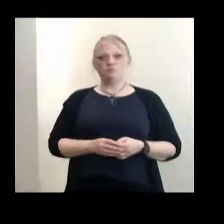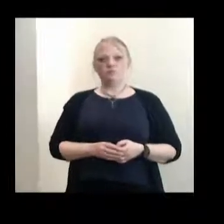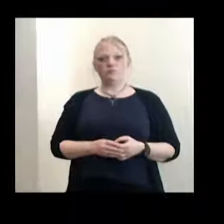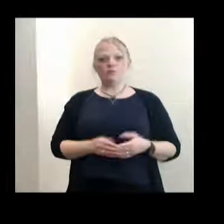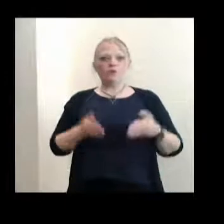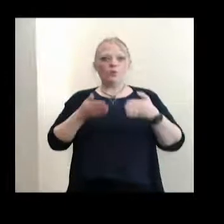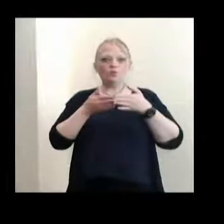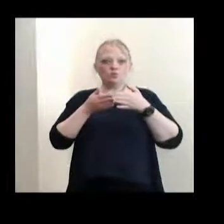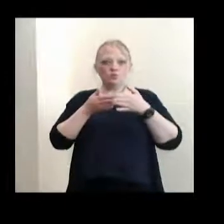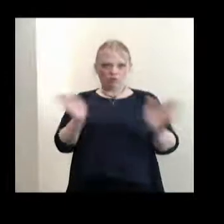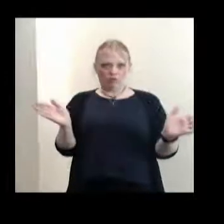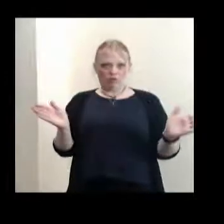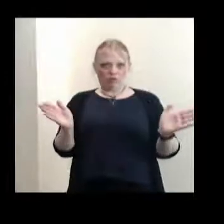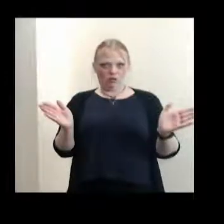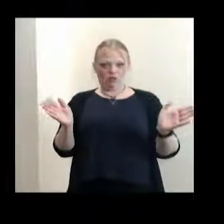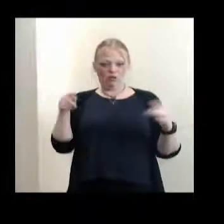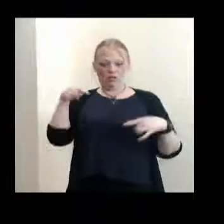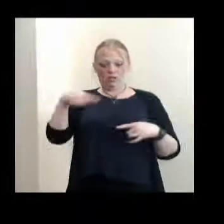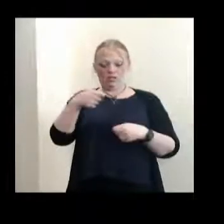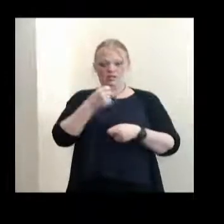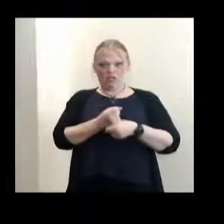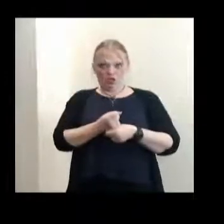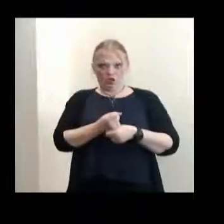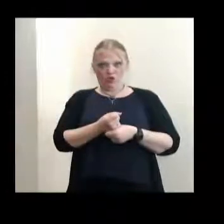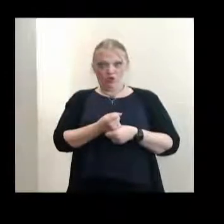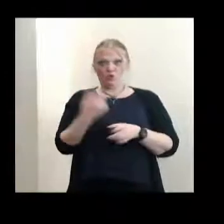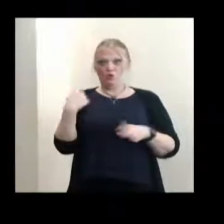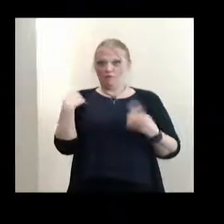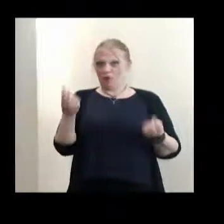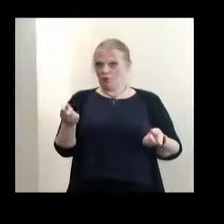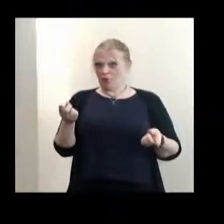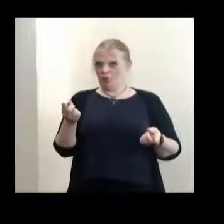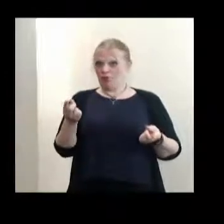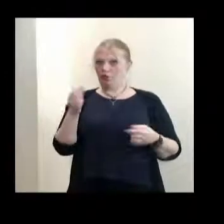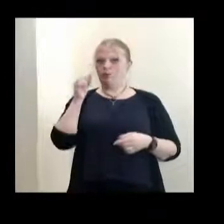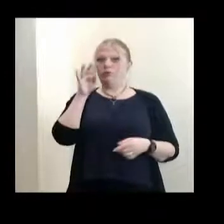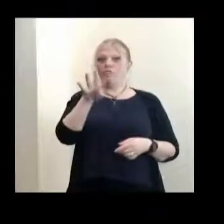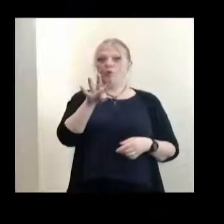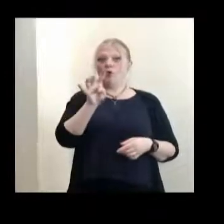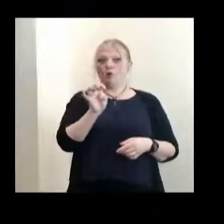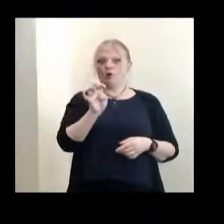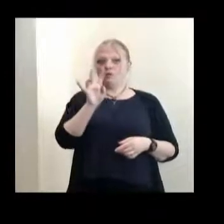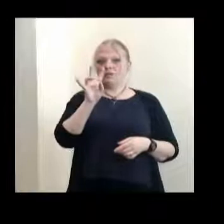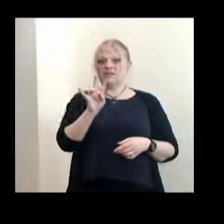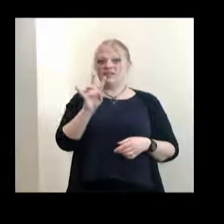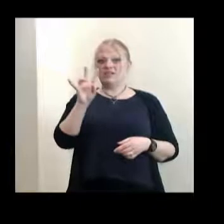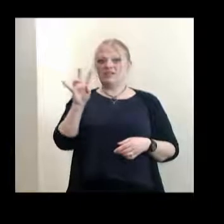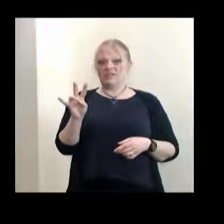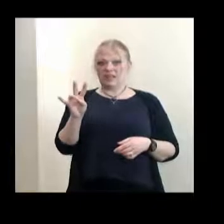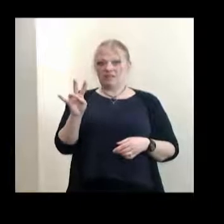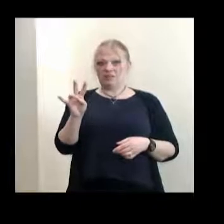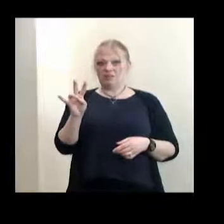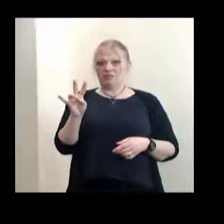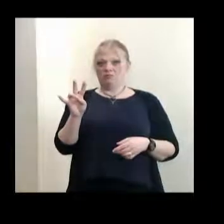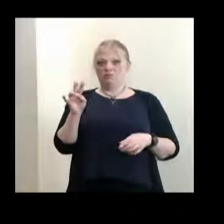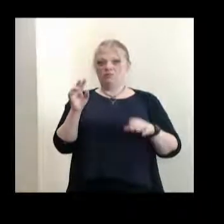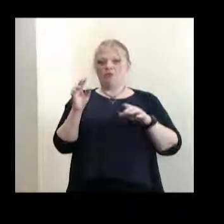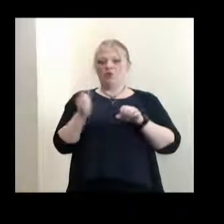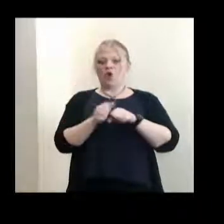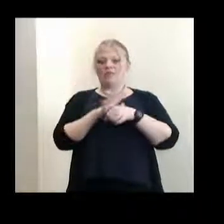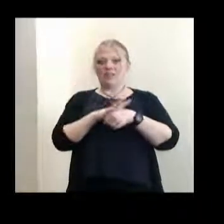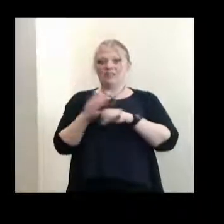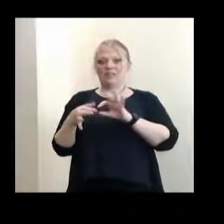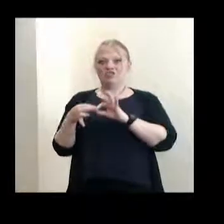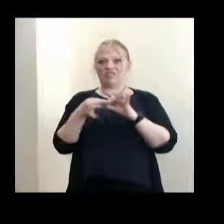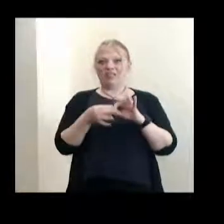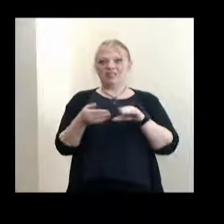In general, this year, so far there have been 477 reported COVID-19 related deaths,